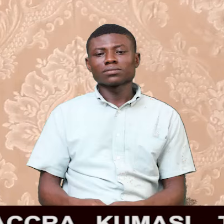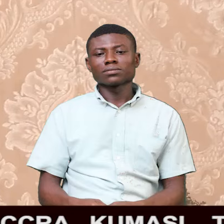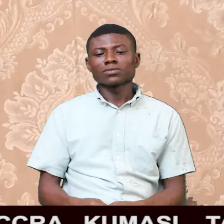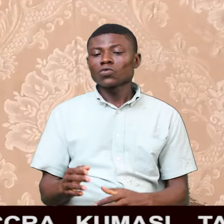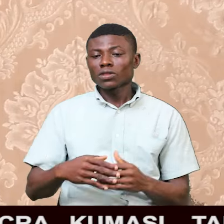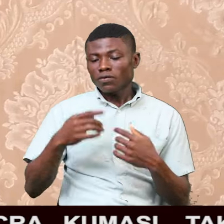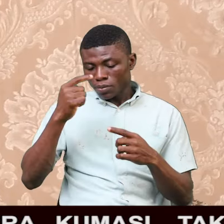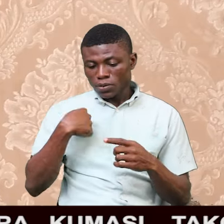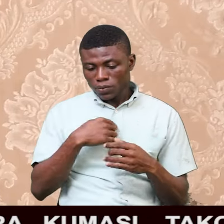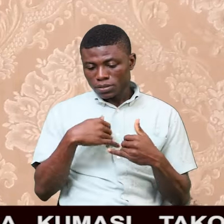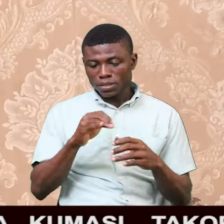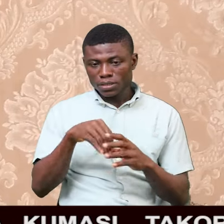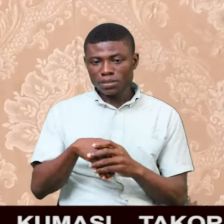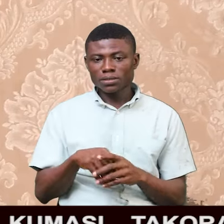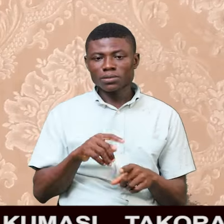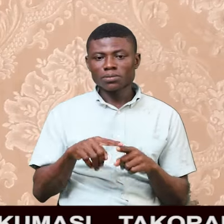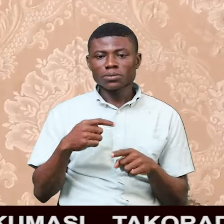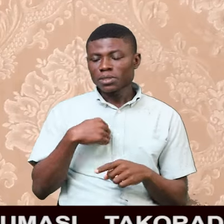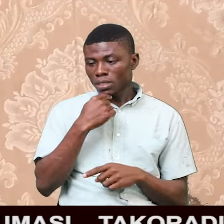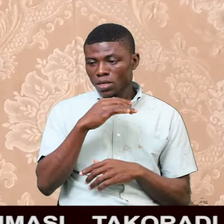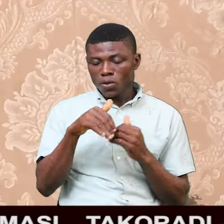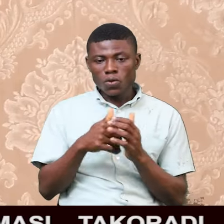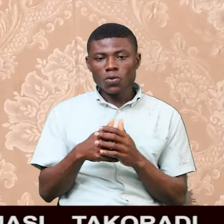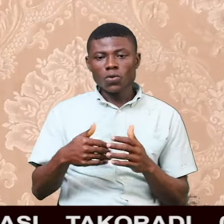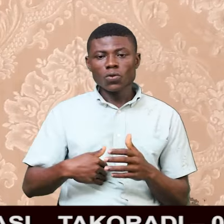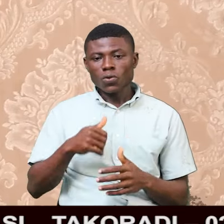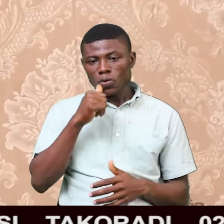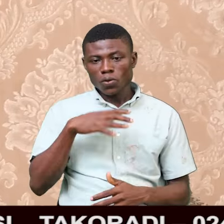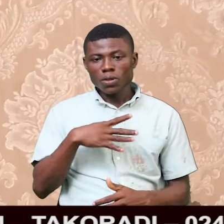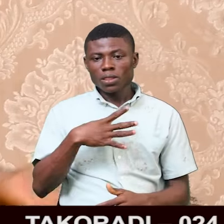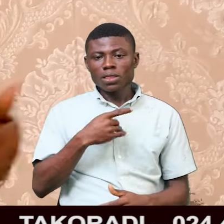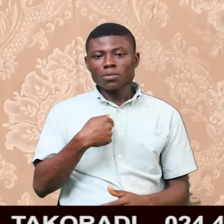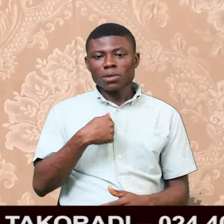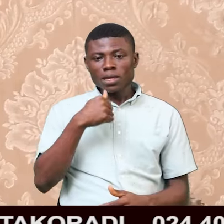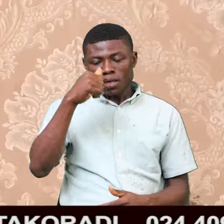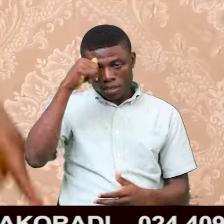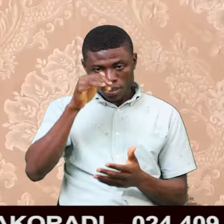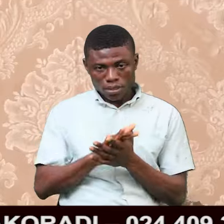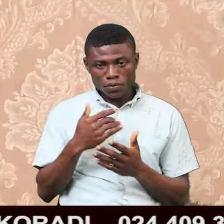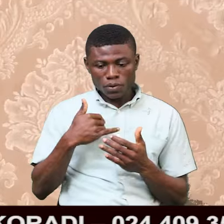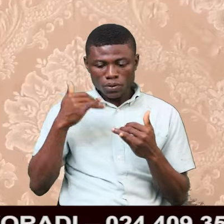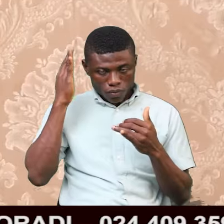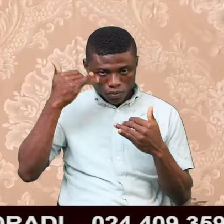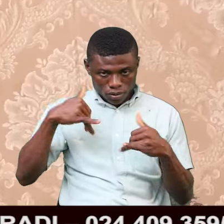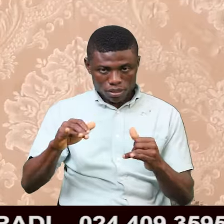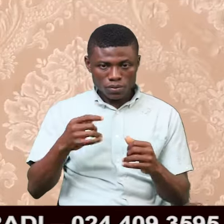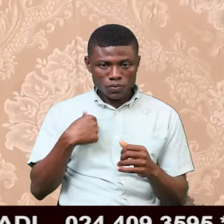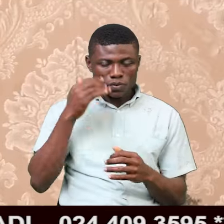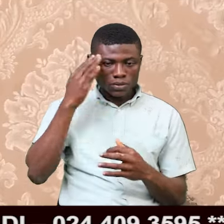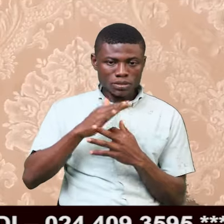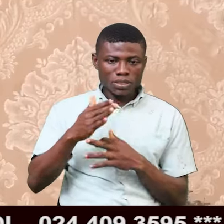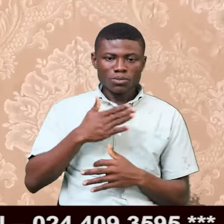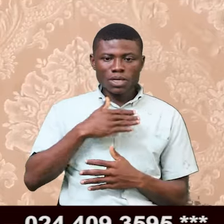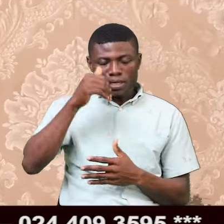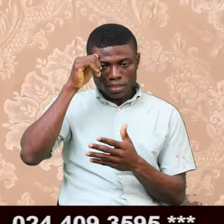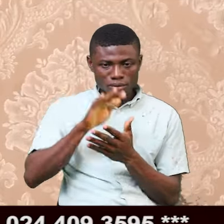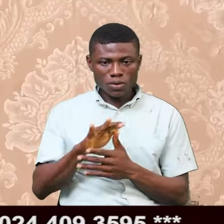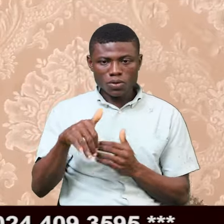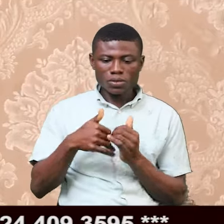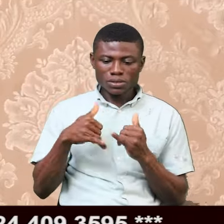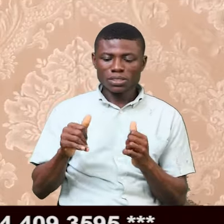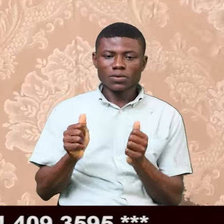ai me ka che mama wa na wa ha ne se upe me kunu bra ye nyina e betinim ye che betinim